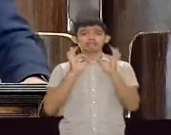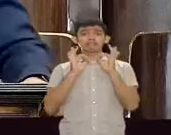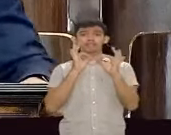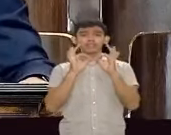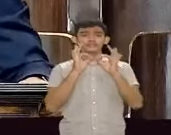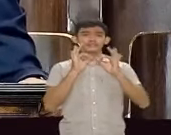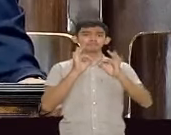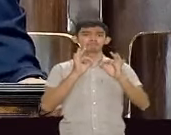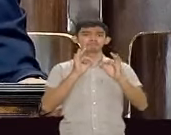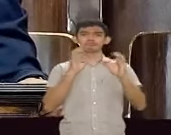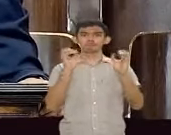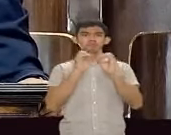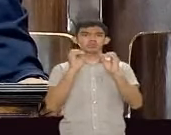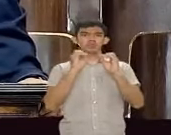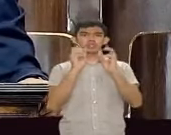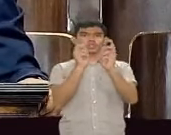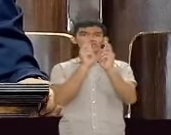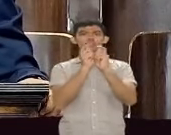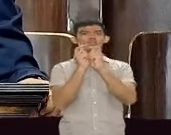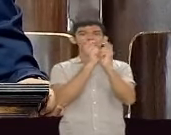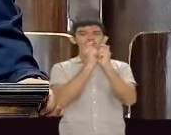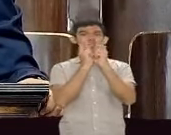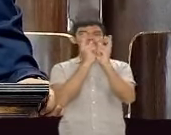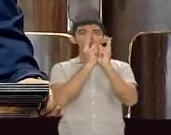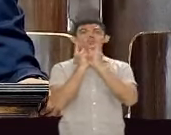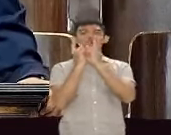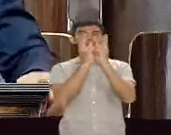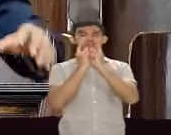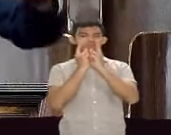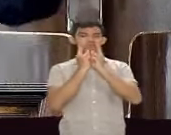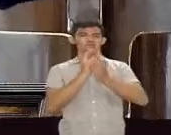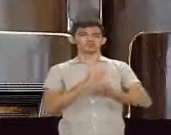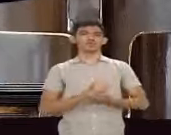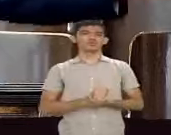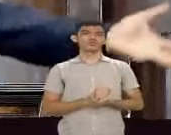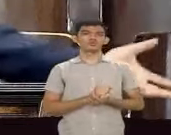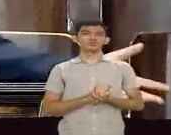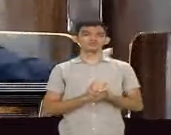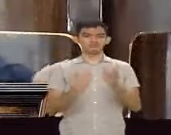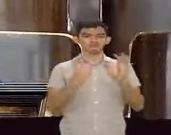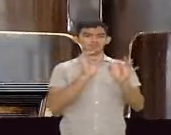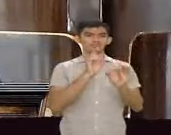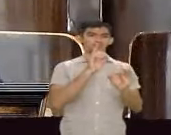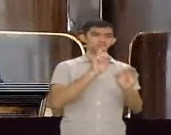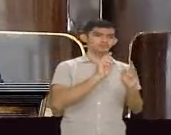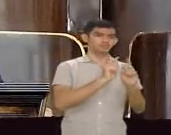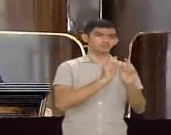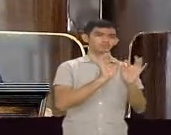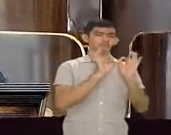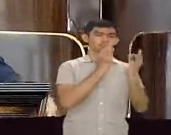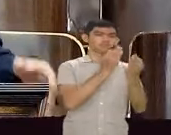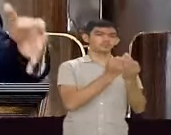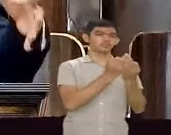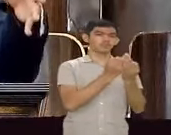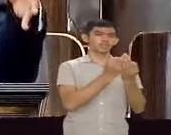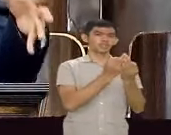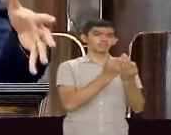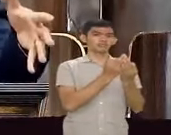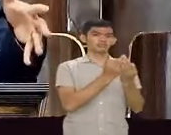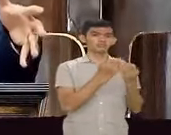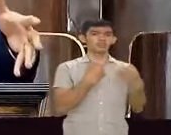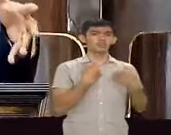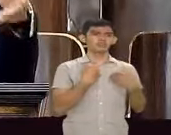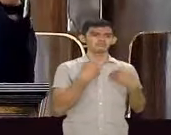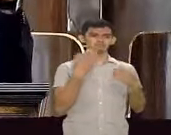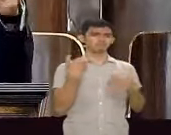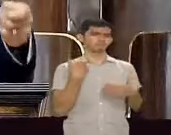Usa ta ka pamilya, pero ang usa, dili ganahan sa gina, naatay unbelieving member of the family. Mo nang last Sunday we